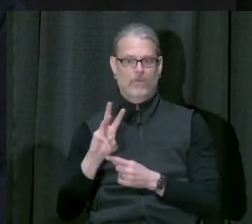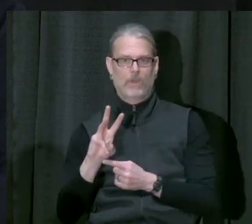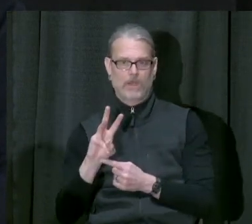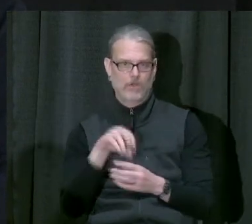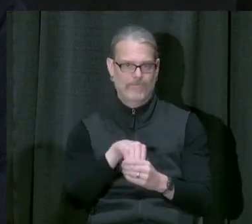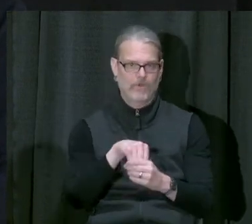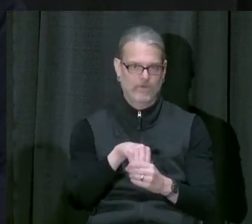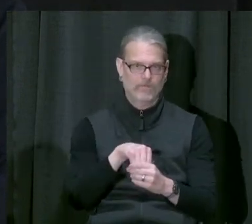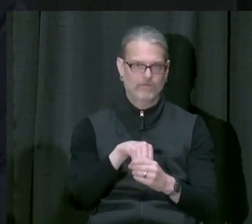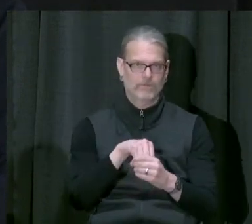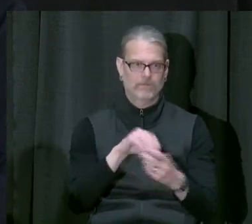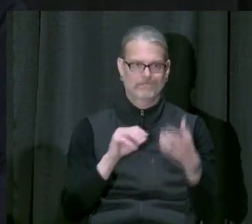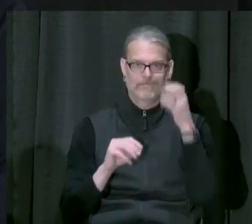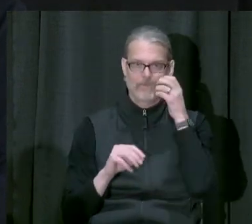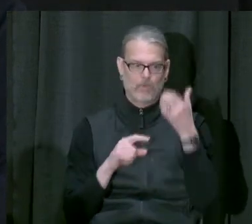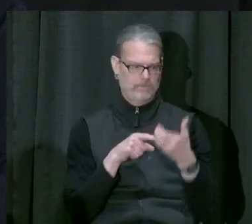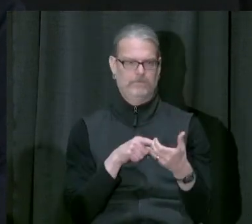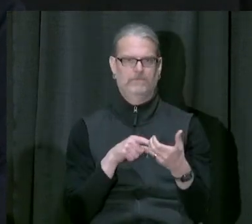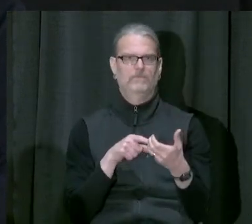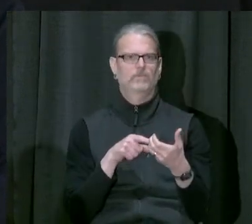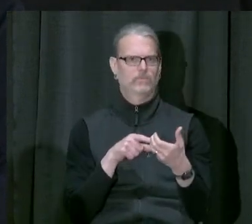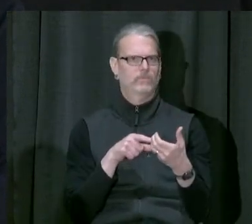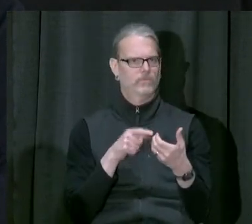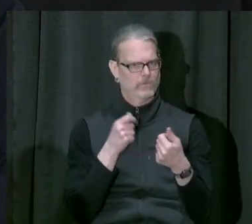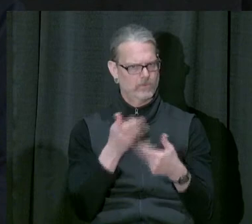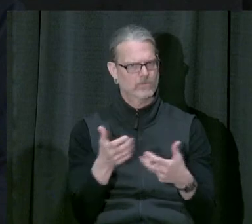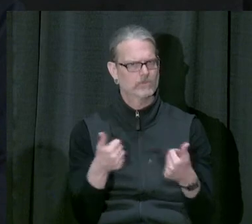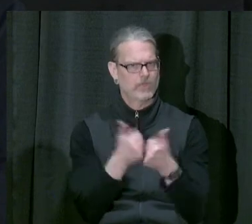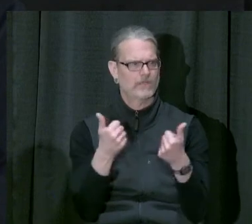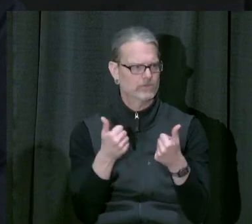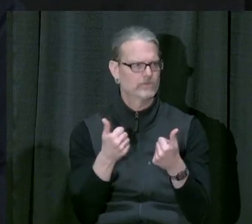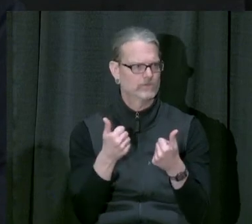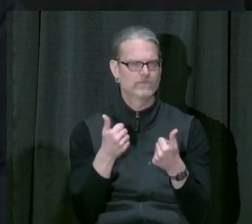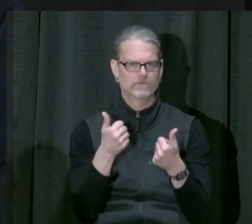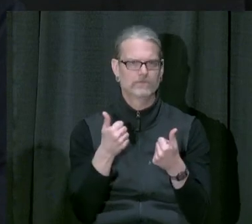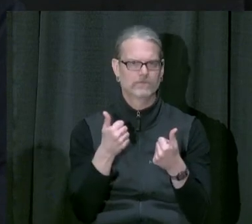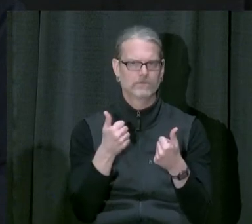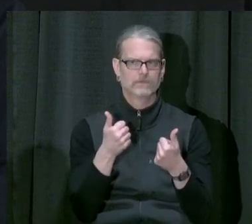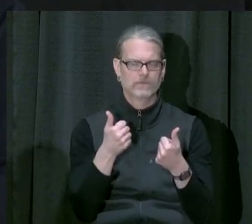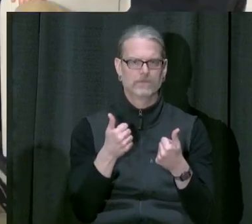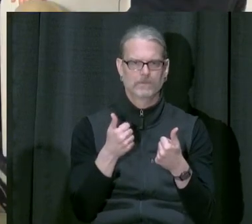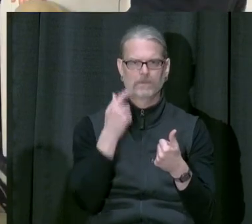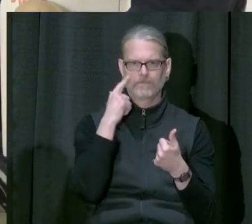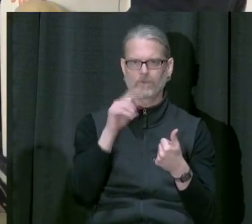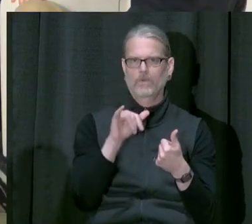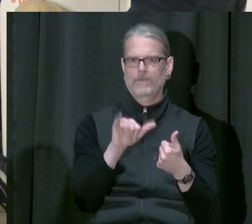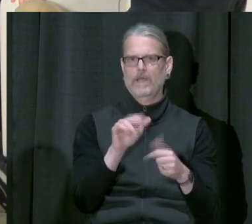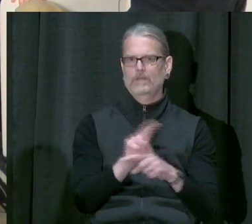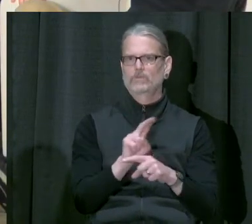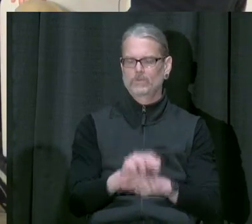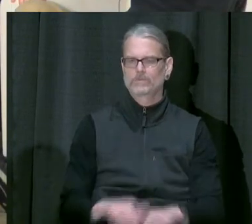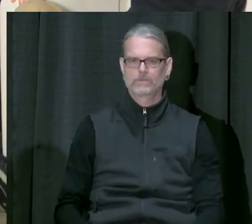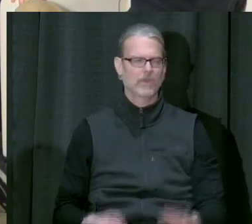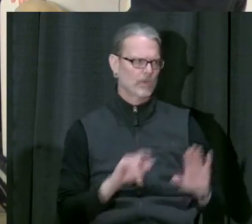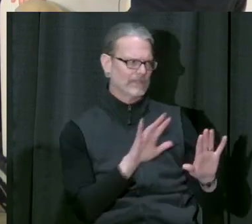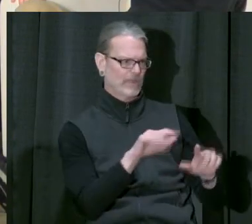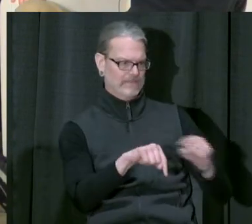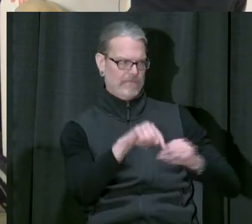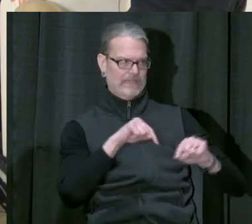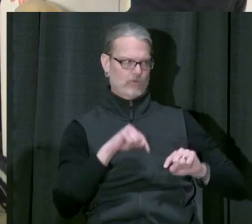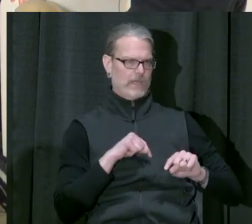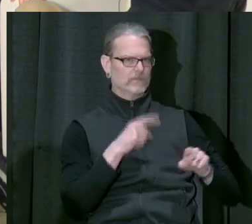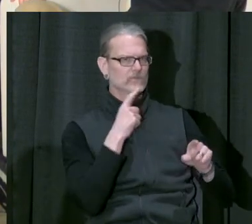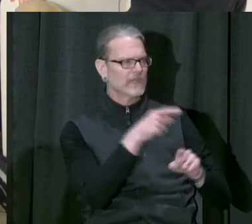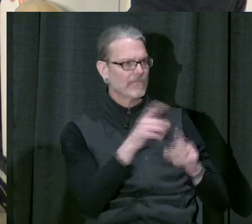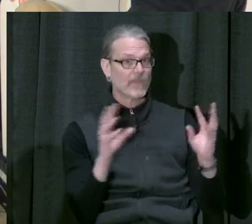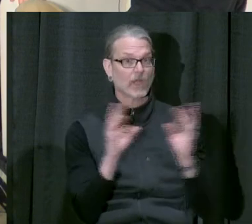equation, really presented some challenges to the viability. So let's backtrack a little bit. You were talking about that